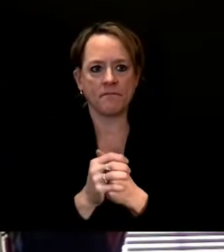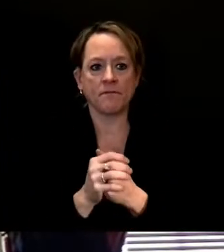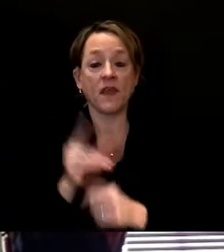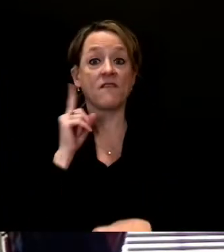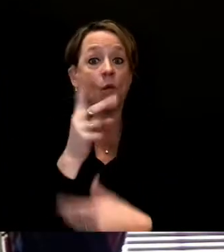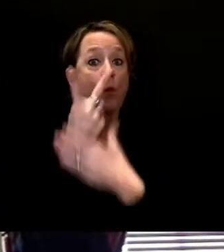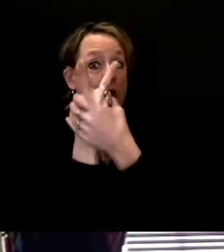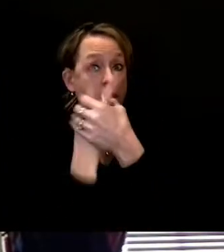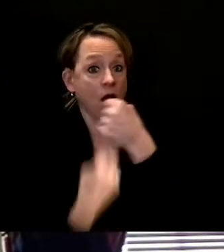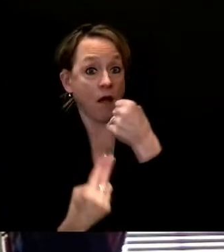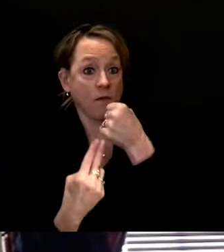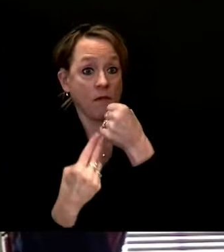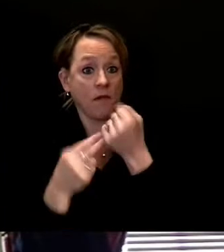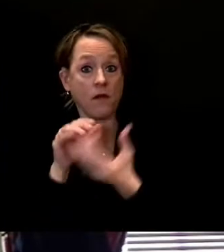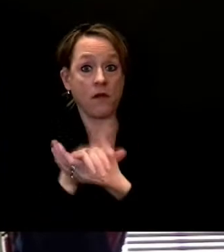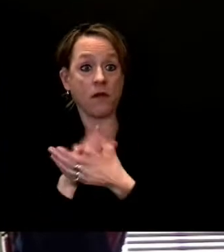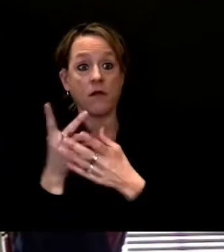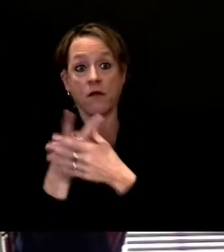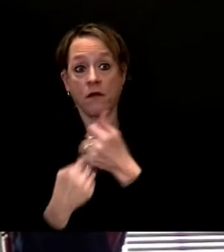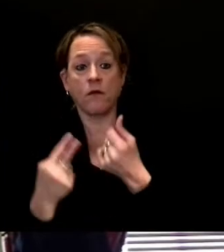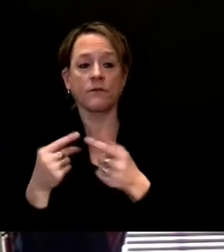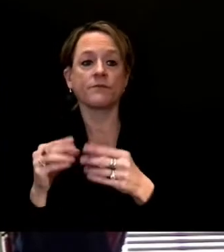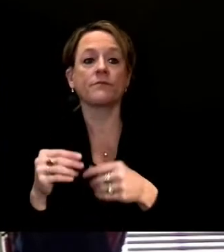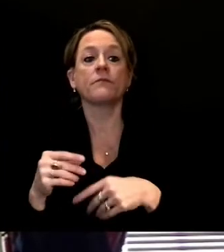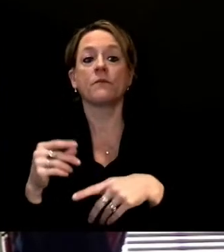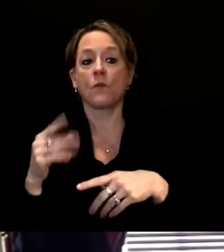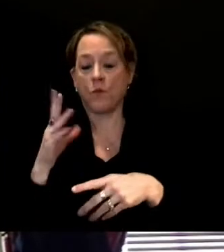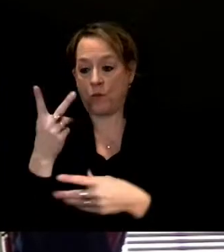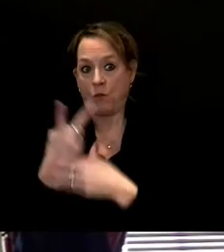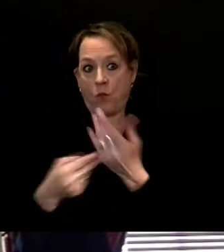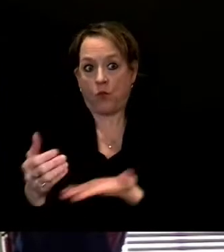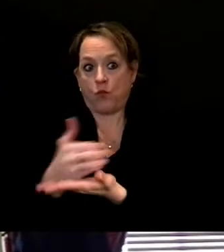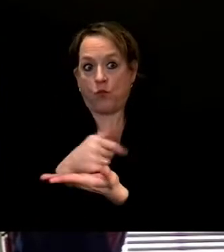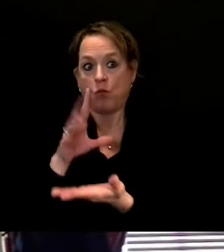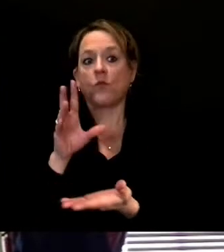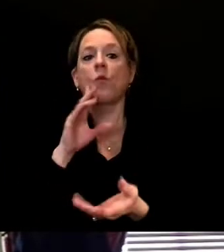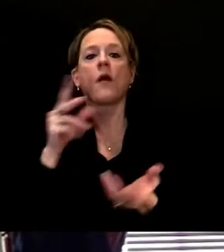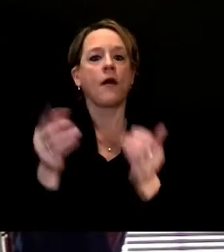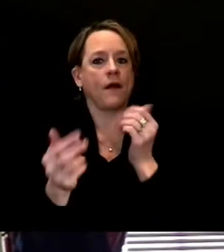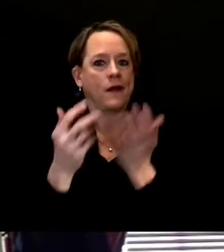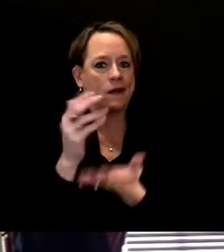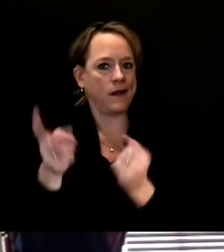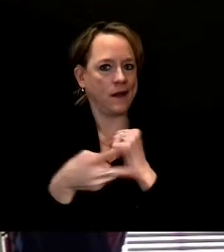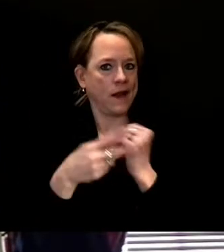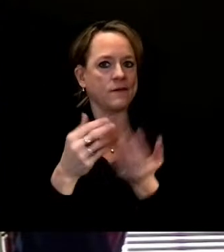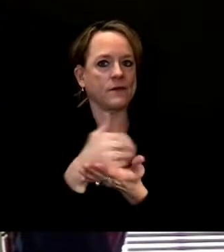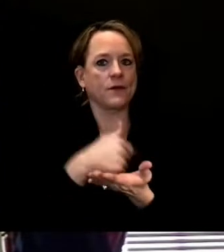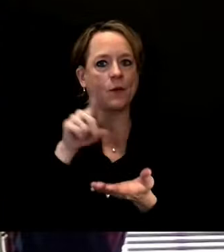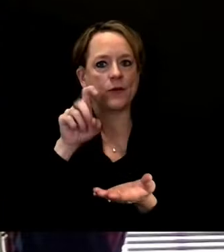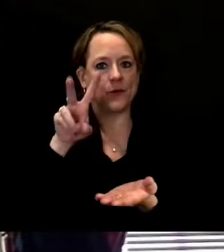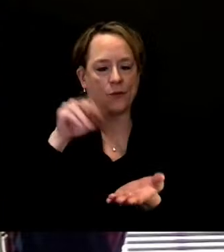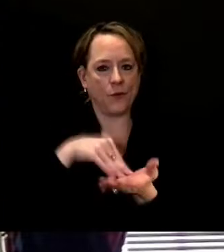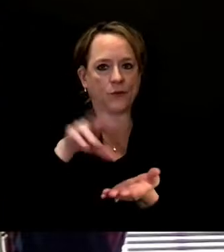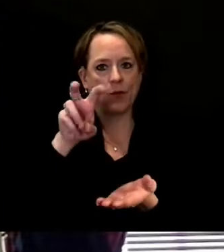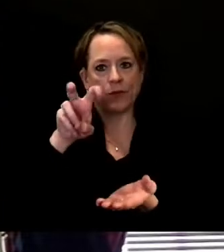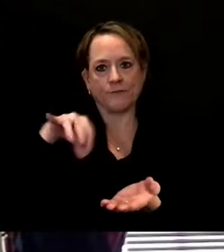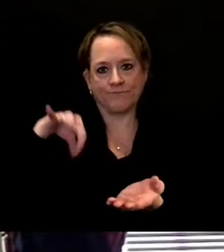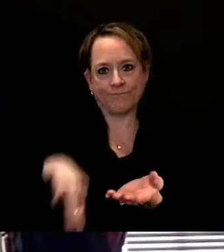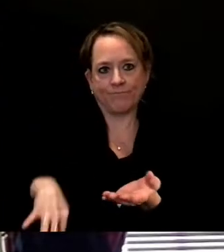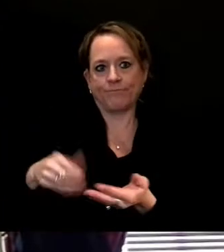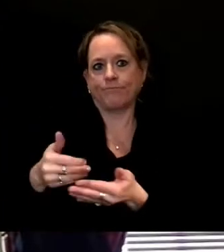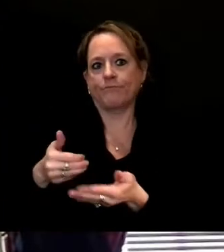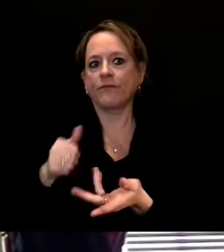over $1,200 more for their household in their paychecks. Making sure Wisconsinites have the extra help to make ends